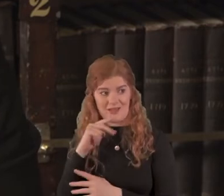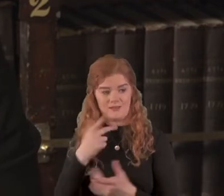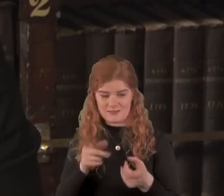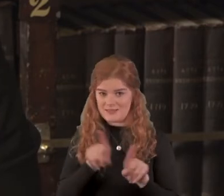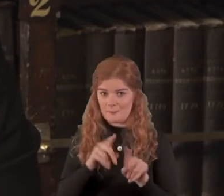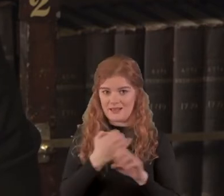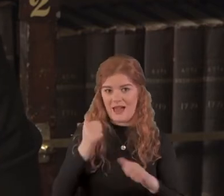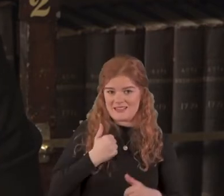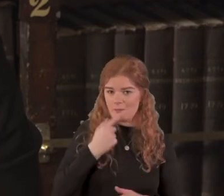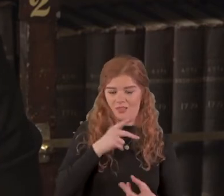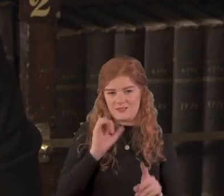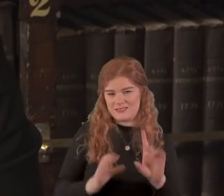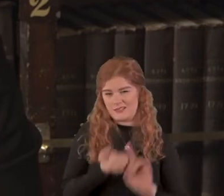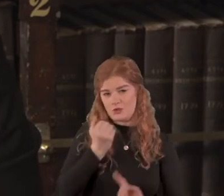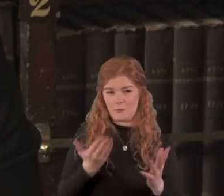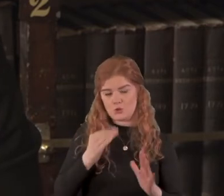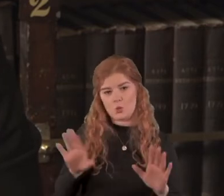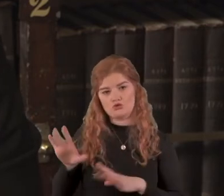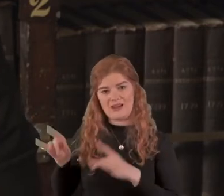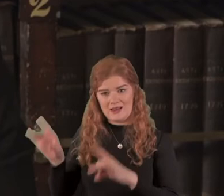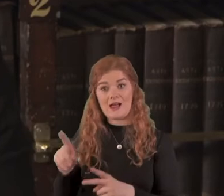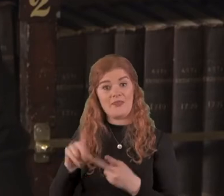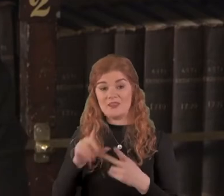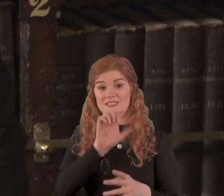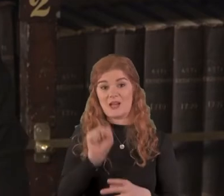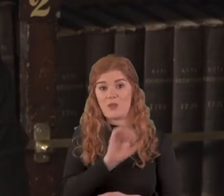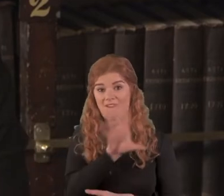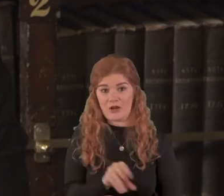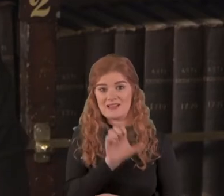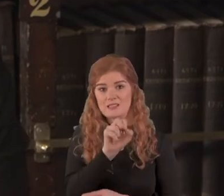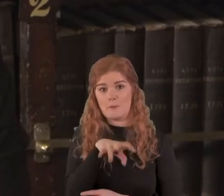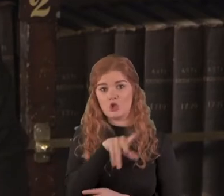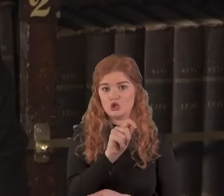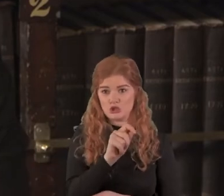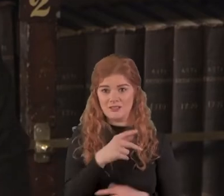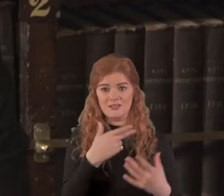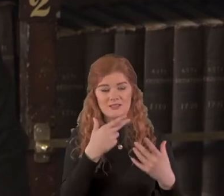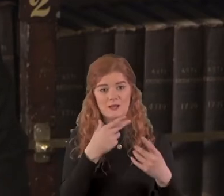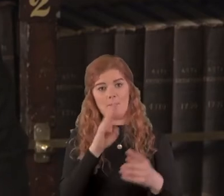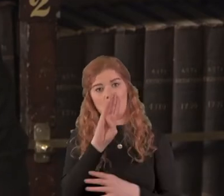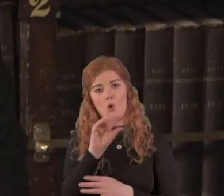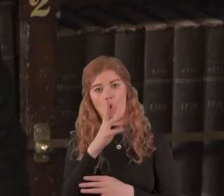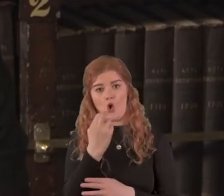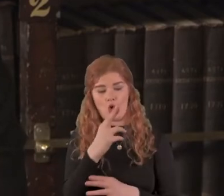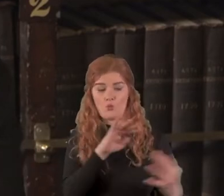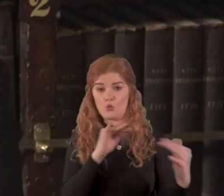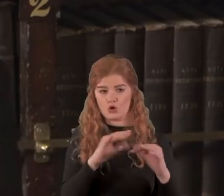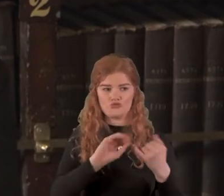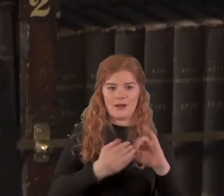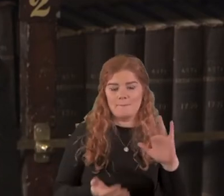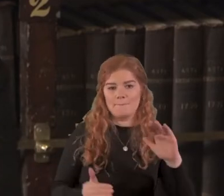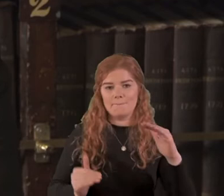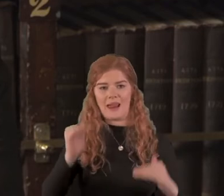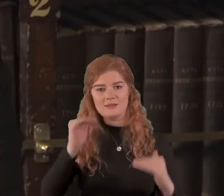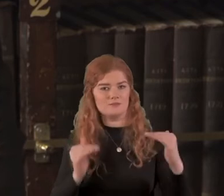Canada with less success. Smuts in South Africa post the Boer War was trying to balance